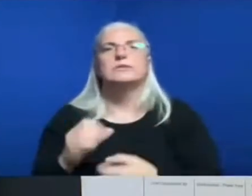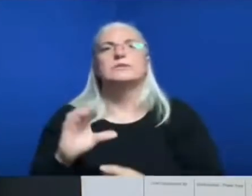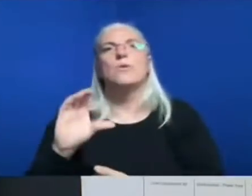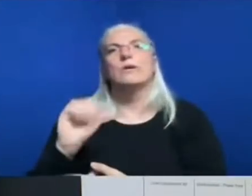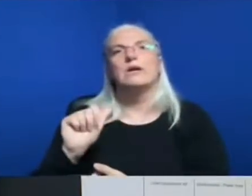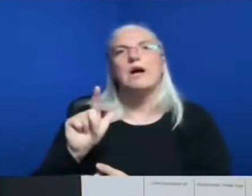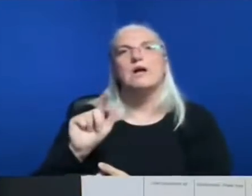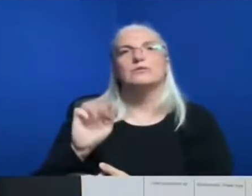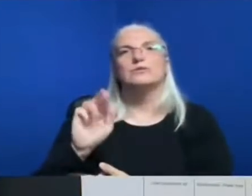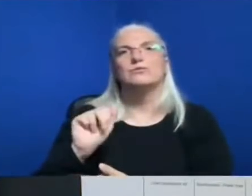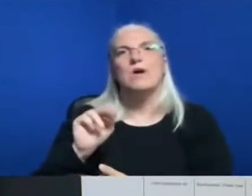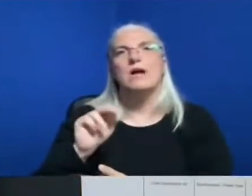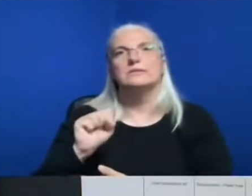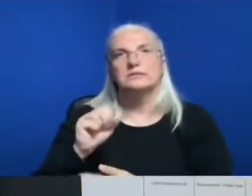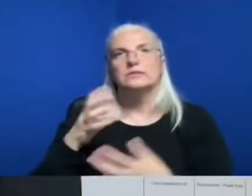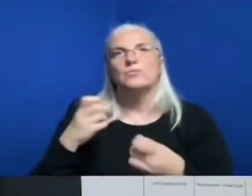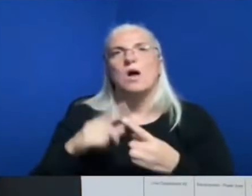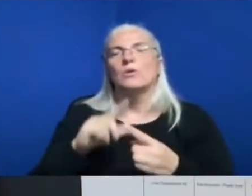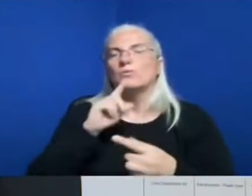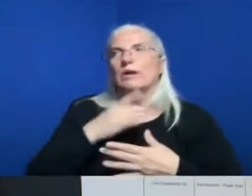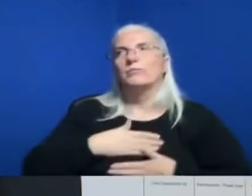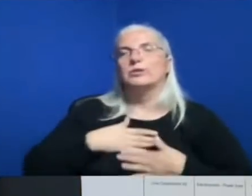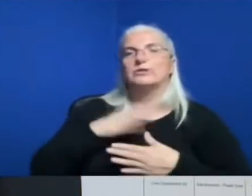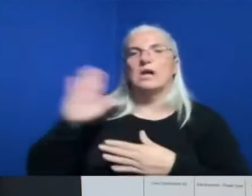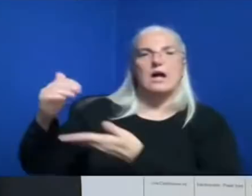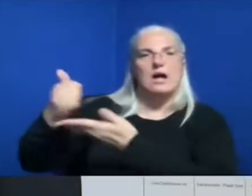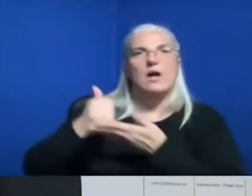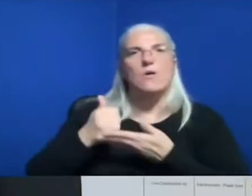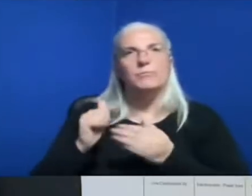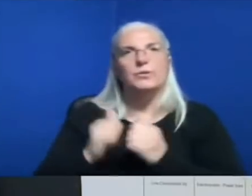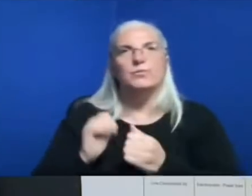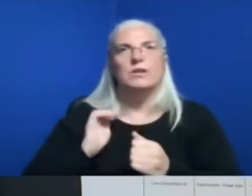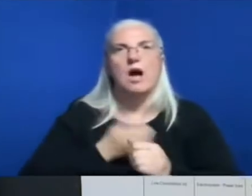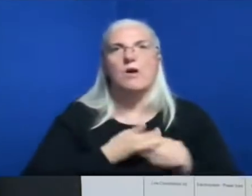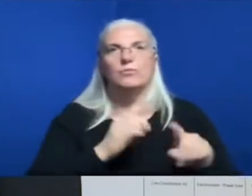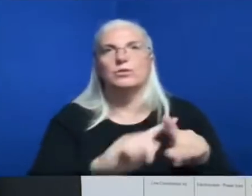this difficult time. In Plumas County,